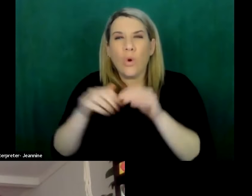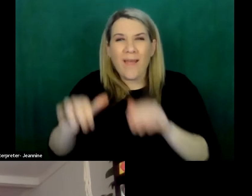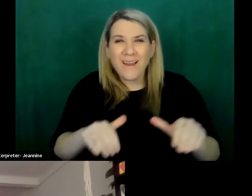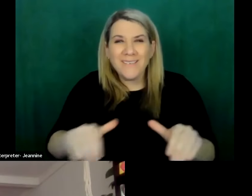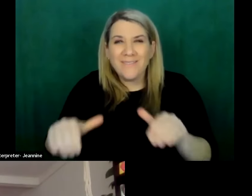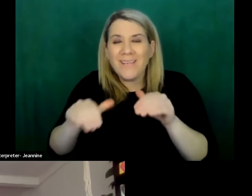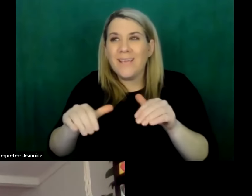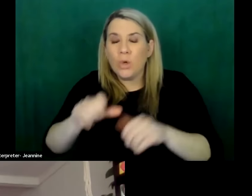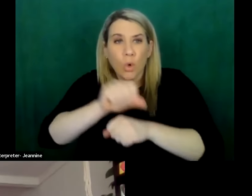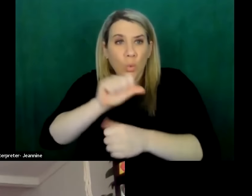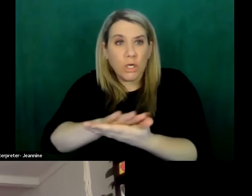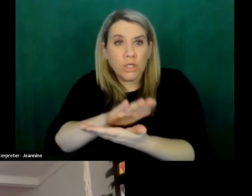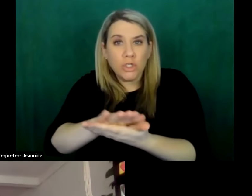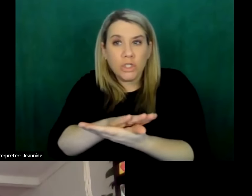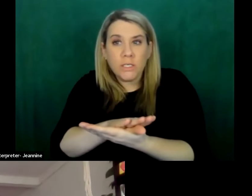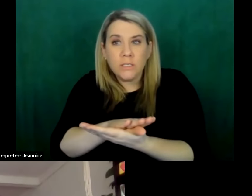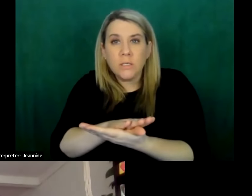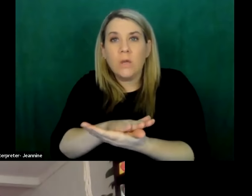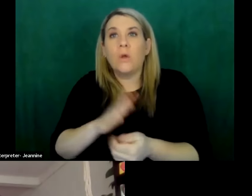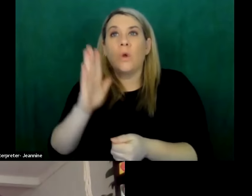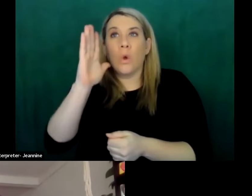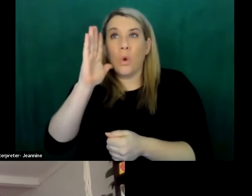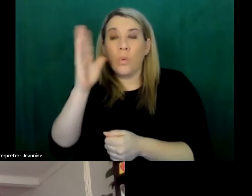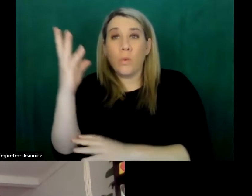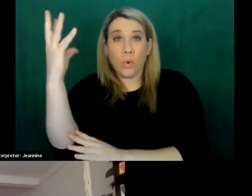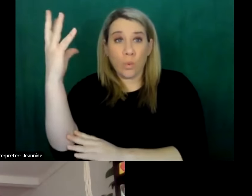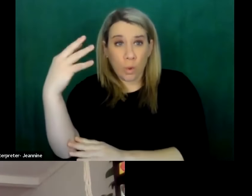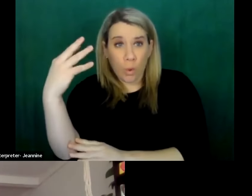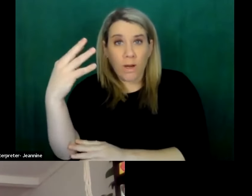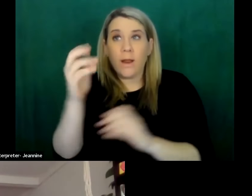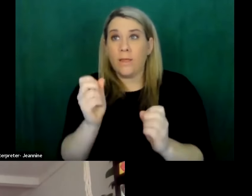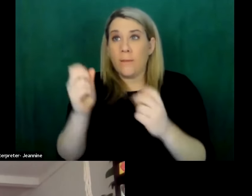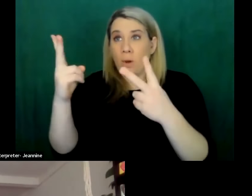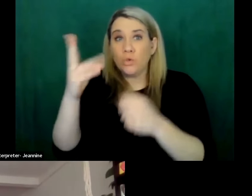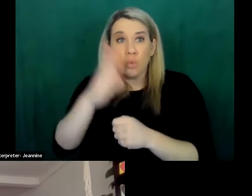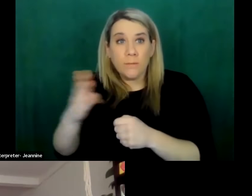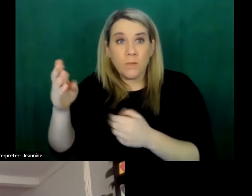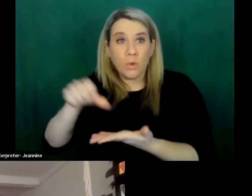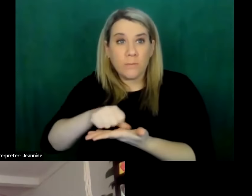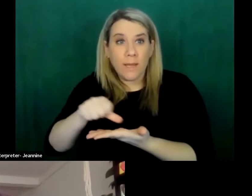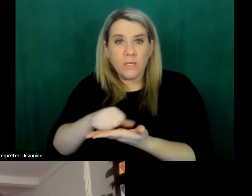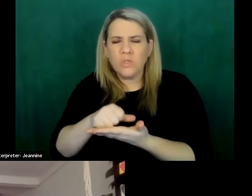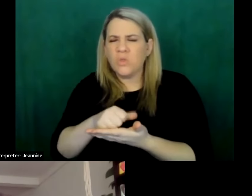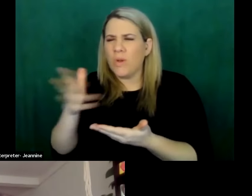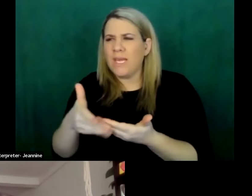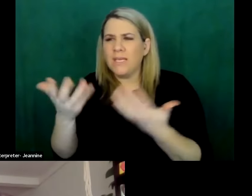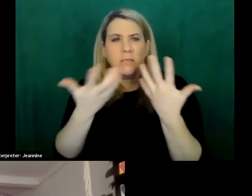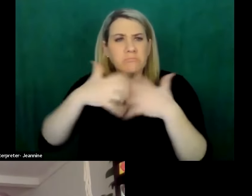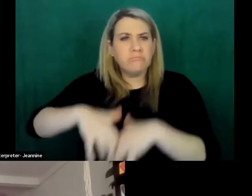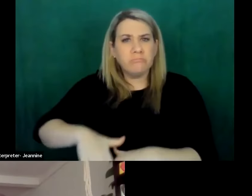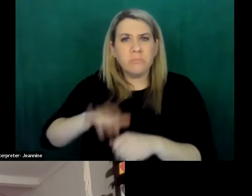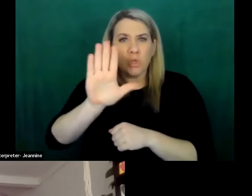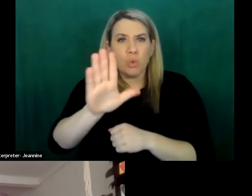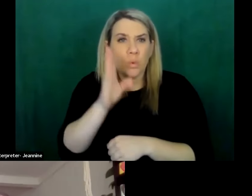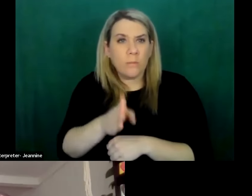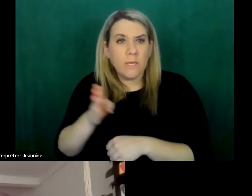worksheet, we will record that and we host it on a Beachboard page, so it can very easily plug into your own Beachboard pages